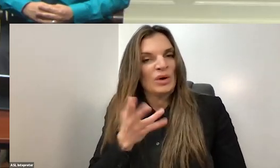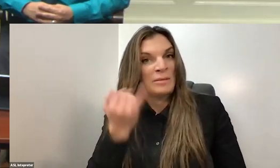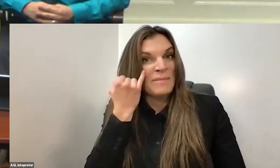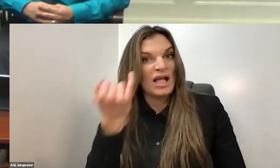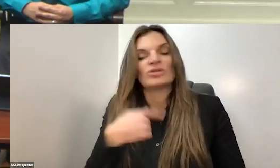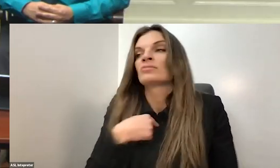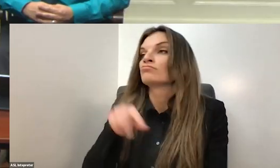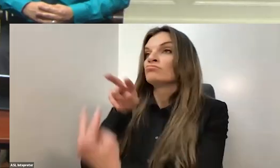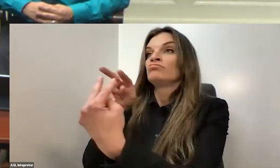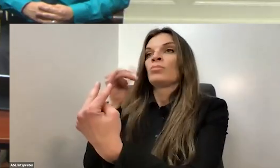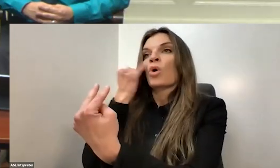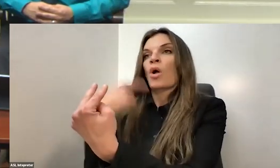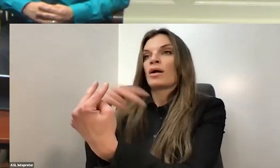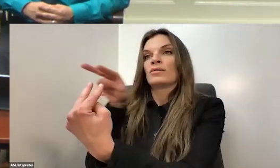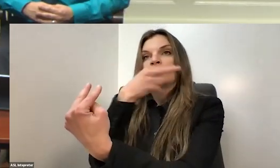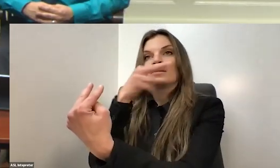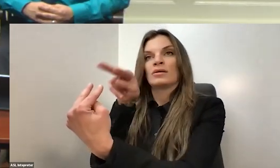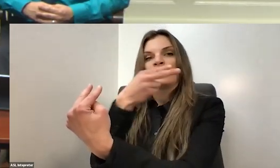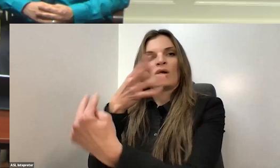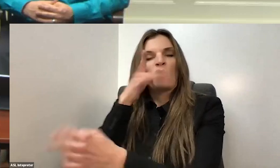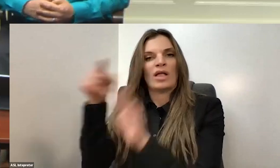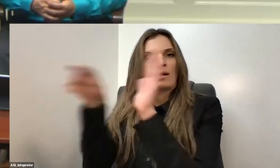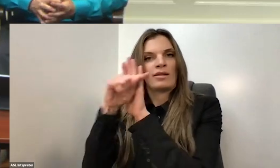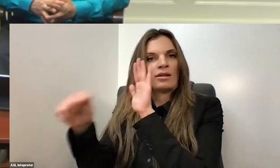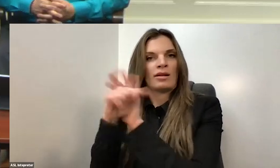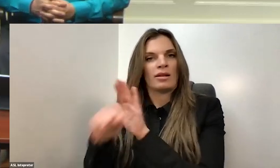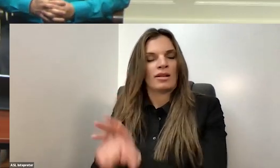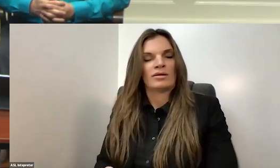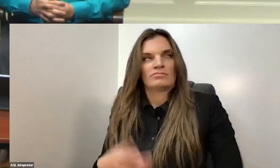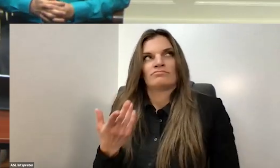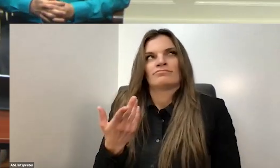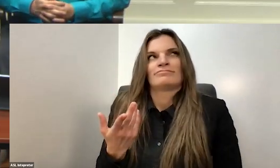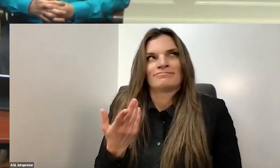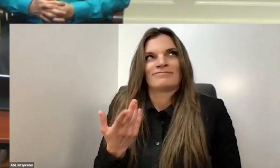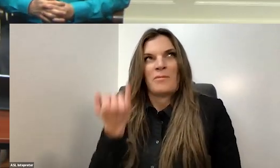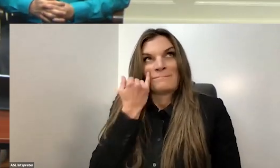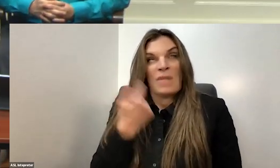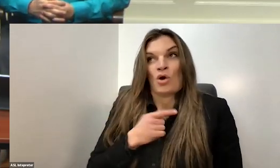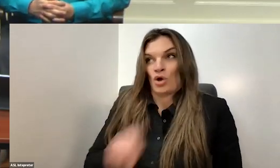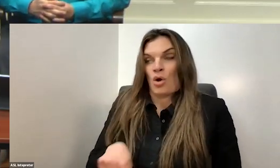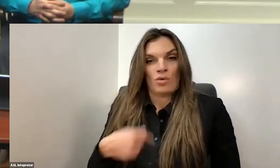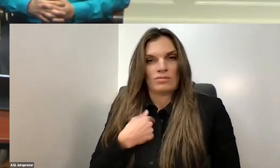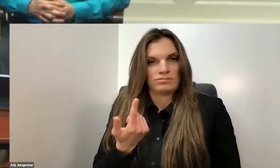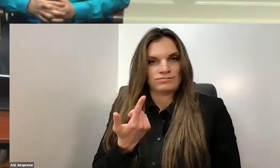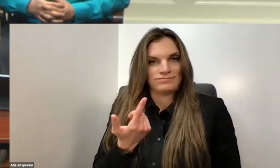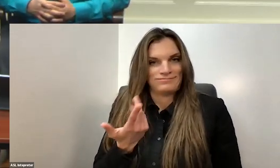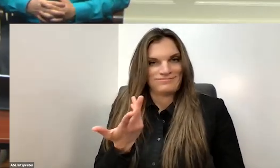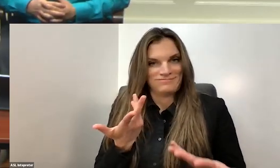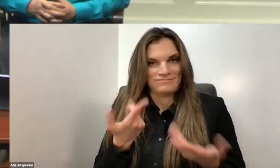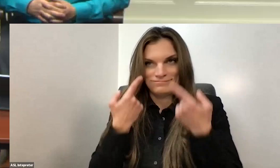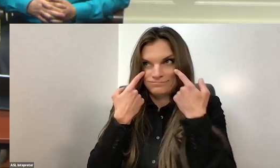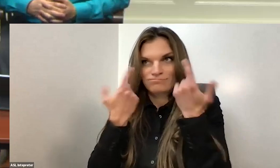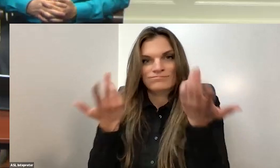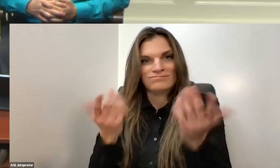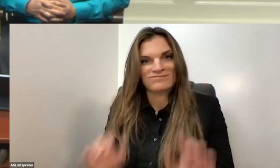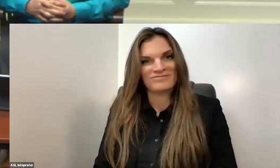ding you on that. Well, I'd be in trouble, right? Because you'd have to, you know, it's for tougher for someone